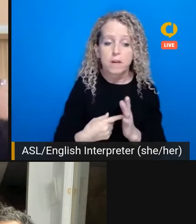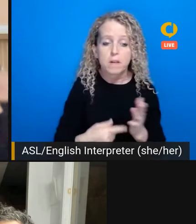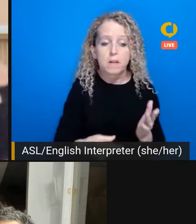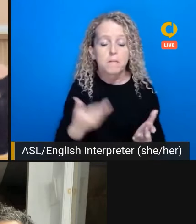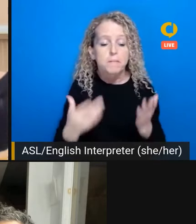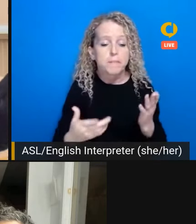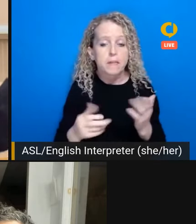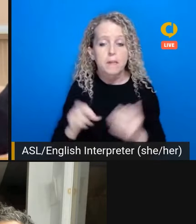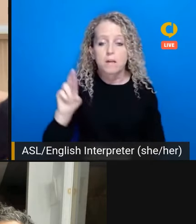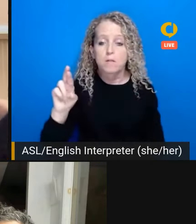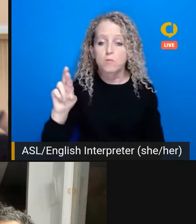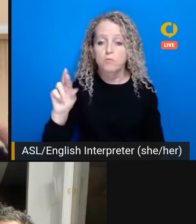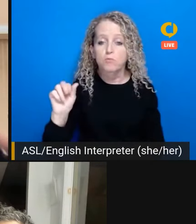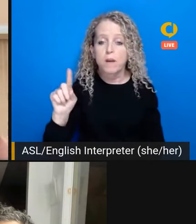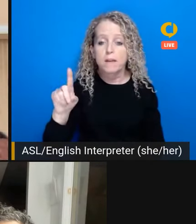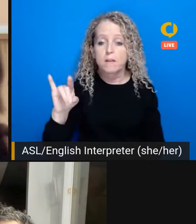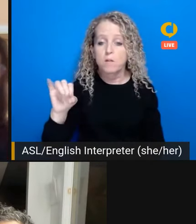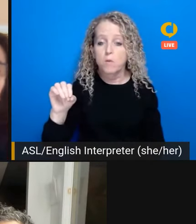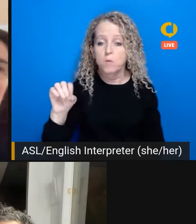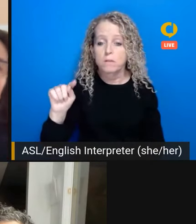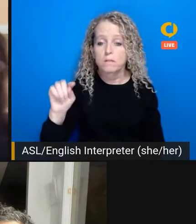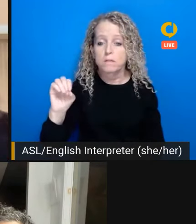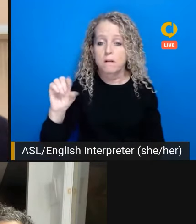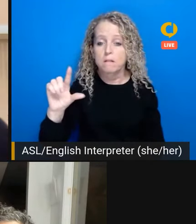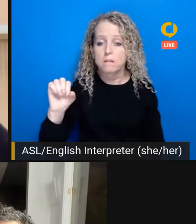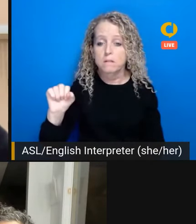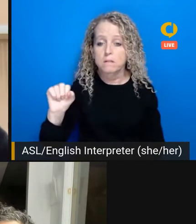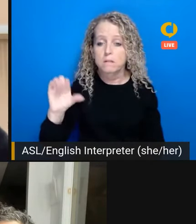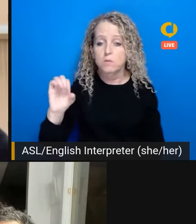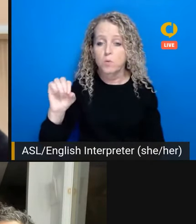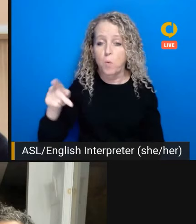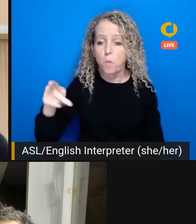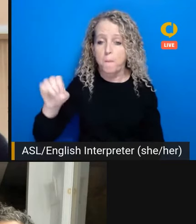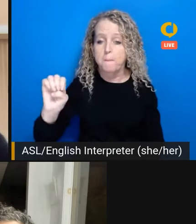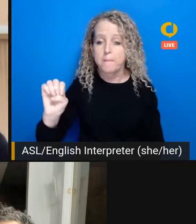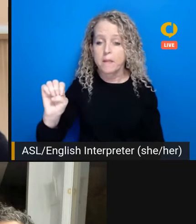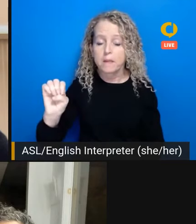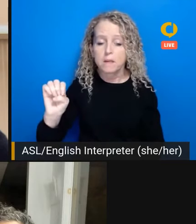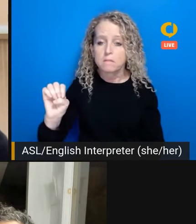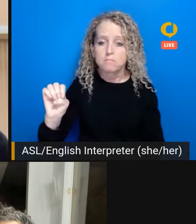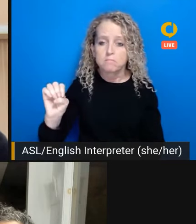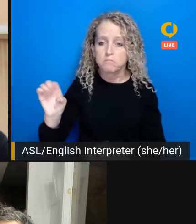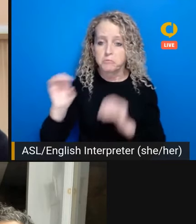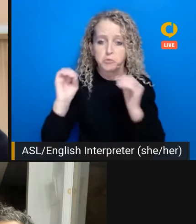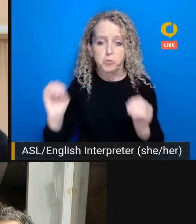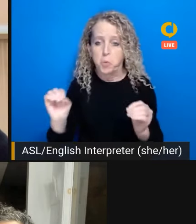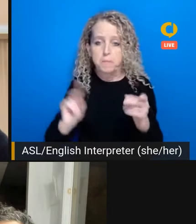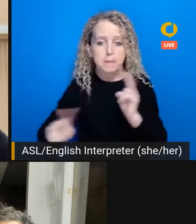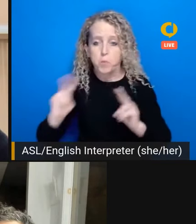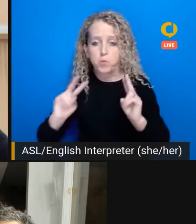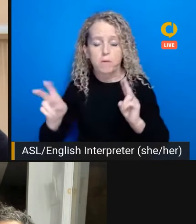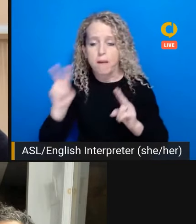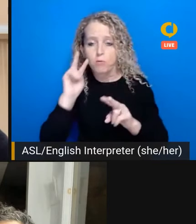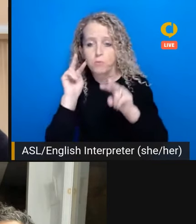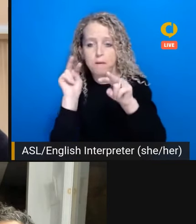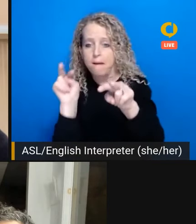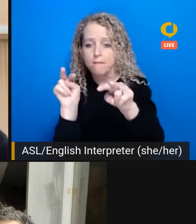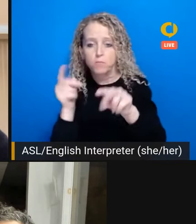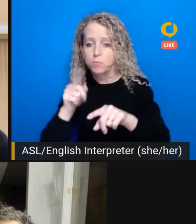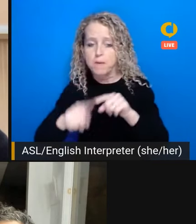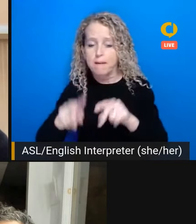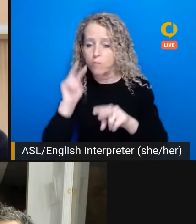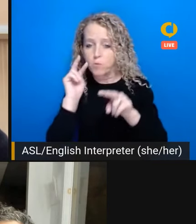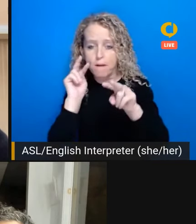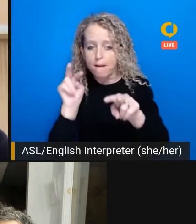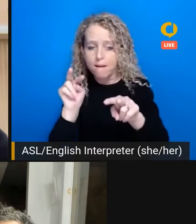telescopes, no human being can look at it. It's too big. It's too voluminous. You just can't comprehend it. You couldn't hold it in your